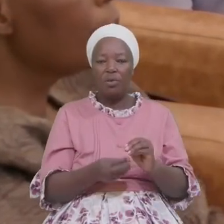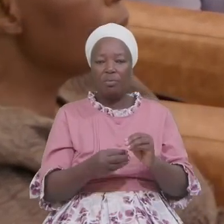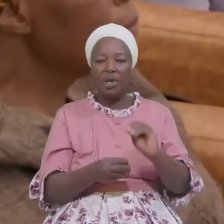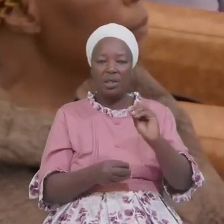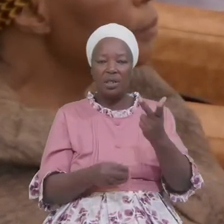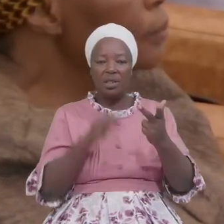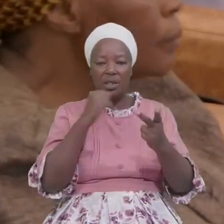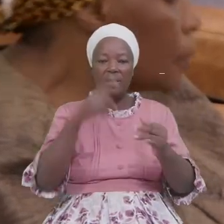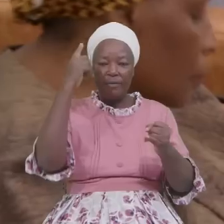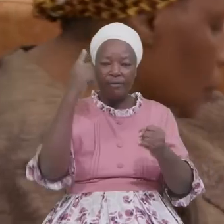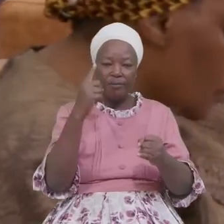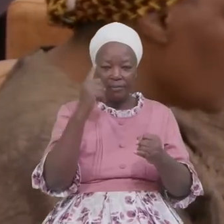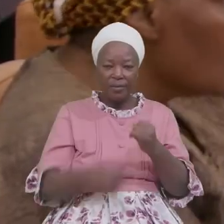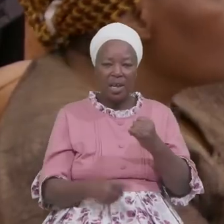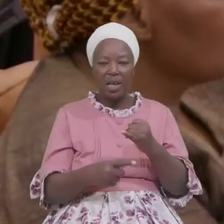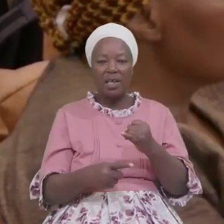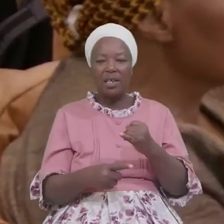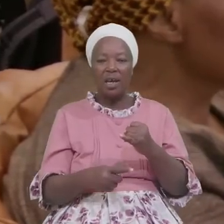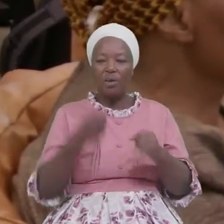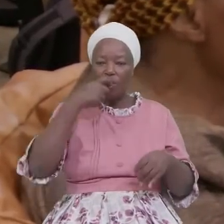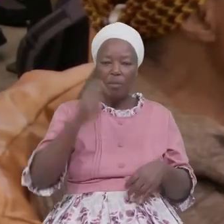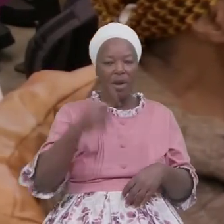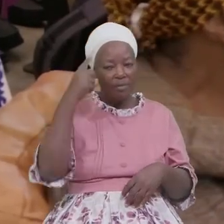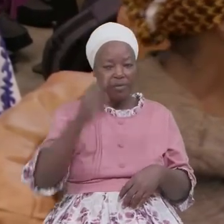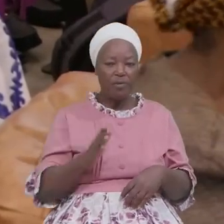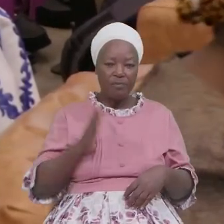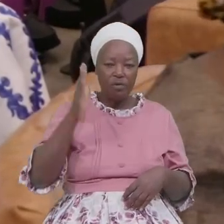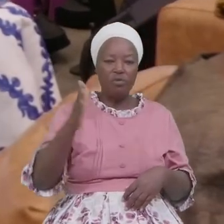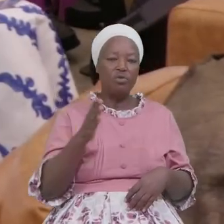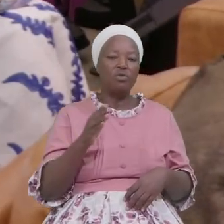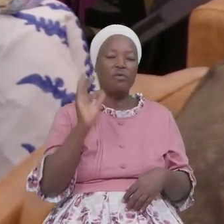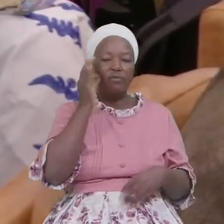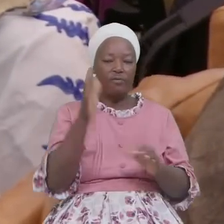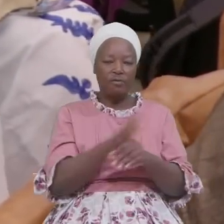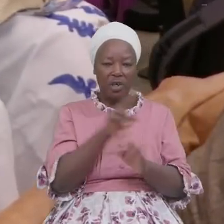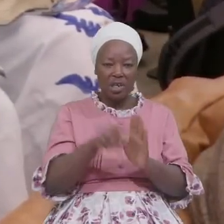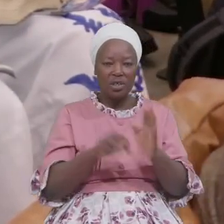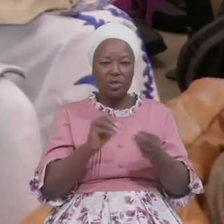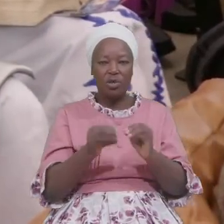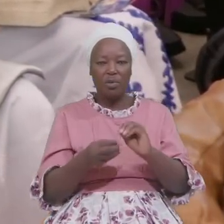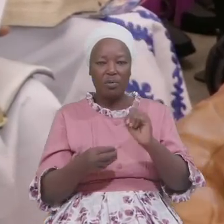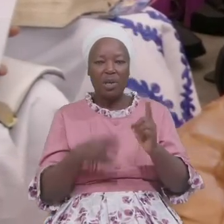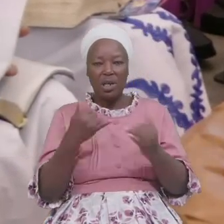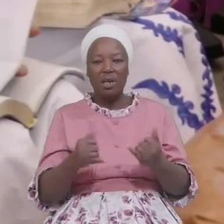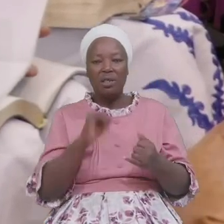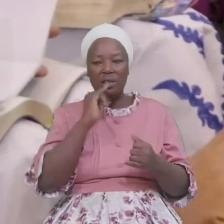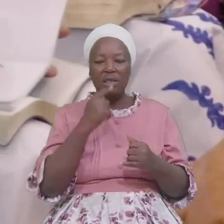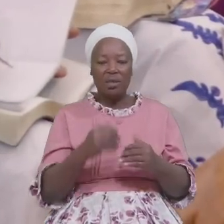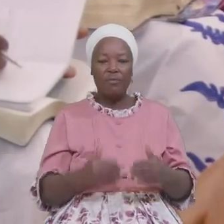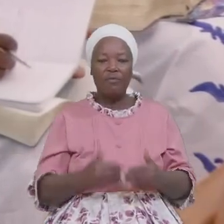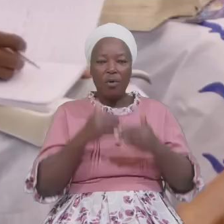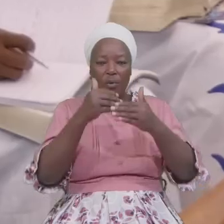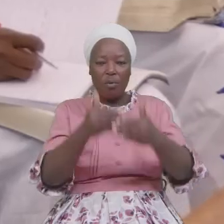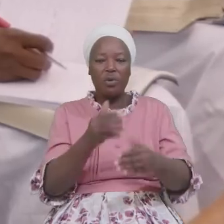for future fruitfulness. Look at number one. Number one, we're looking at the forward